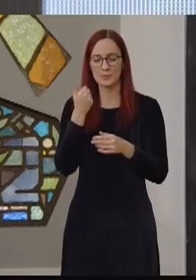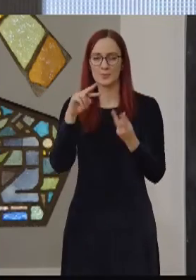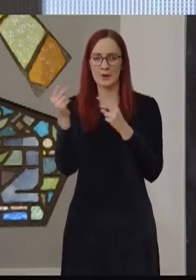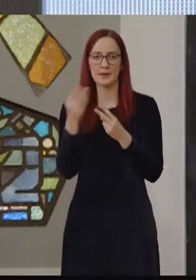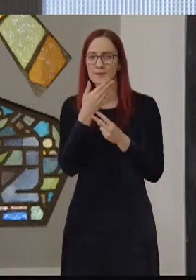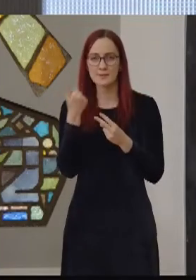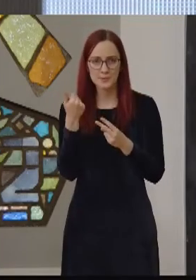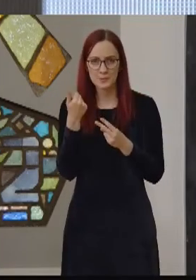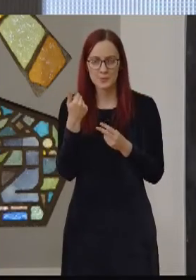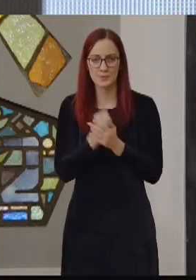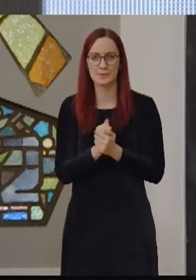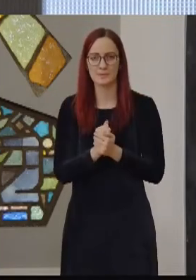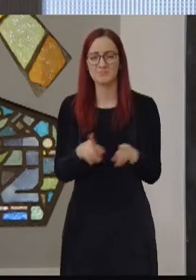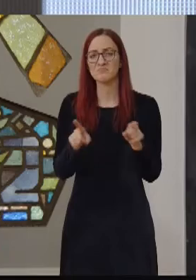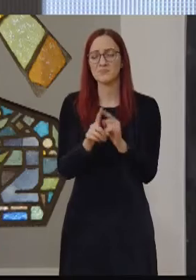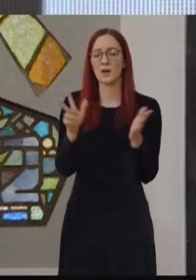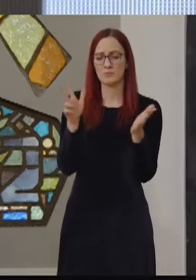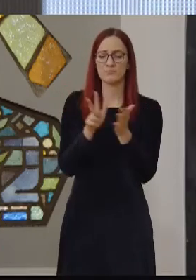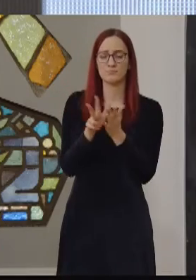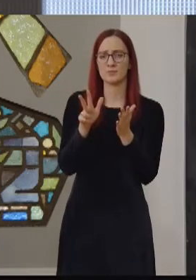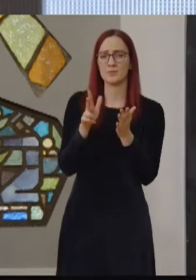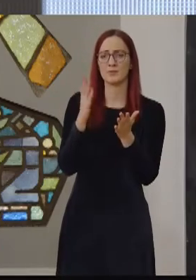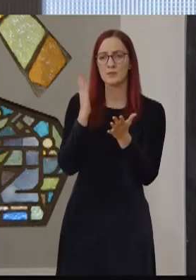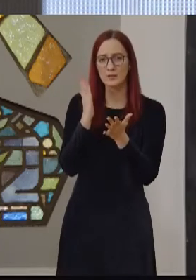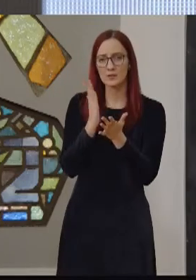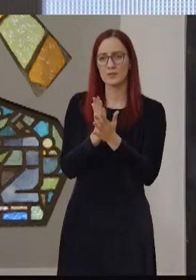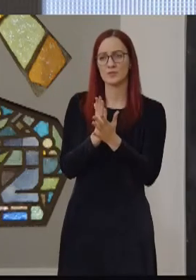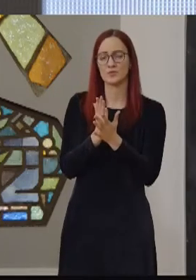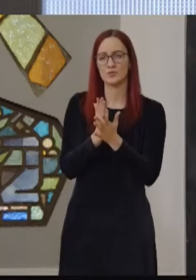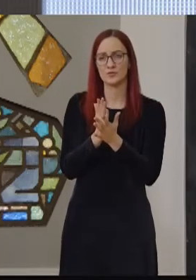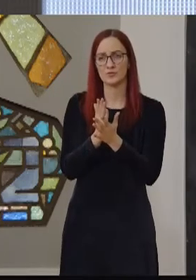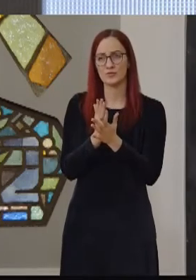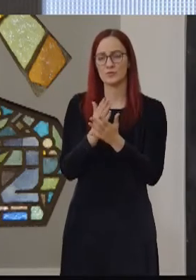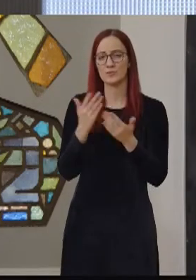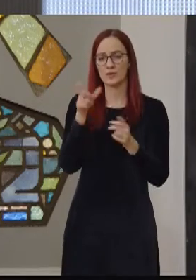not speaking about the biological sex. This is